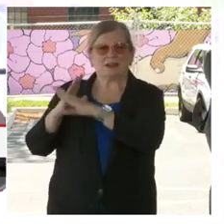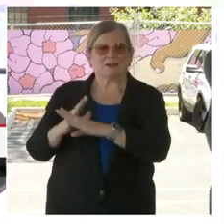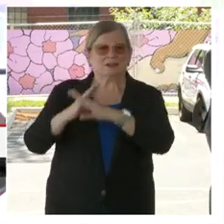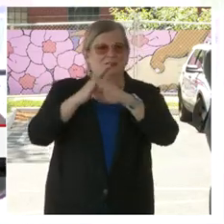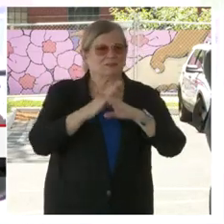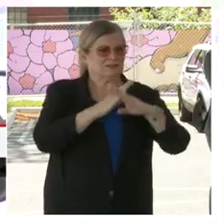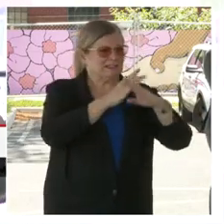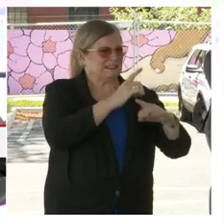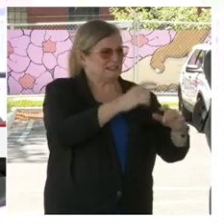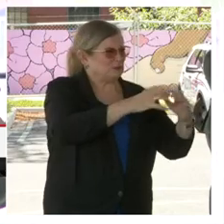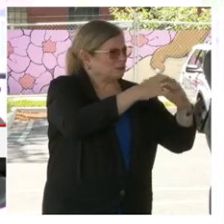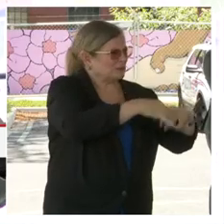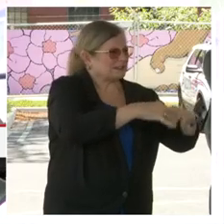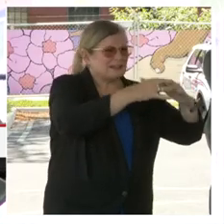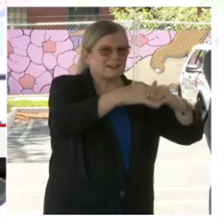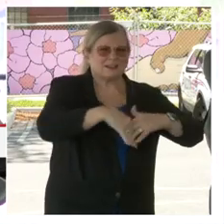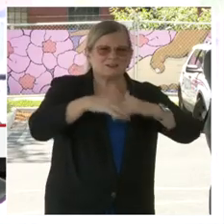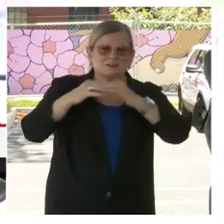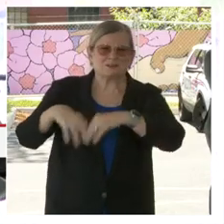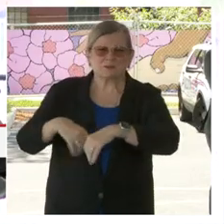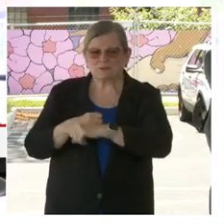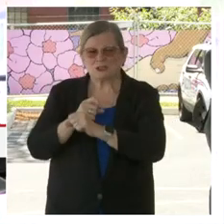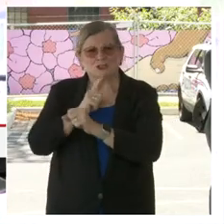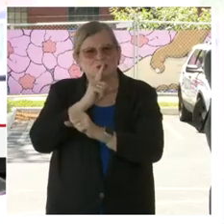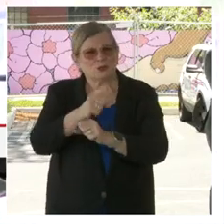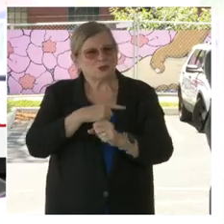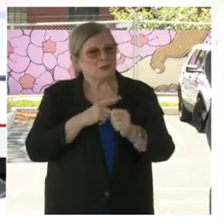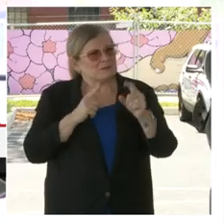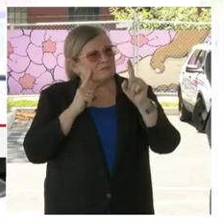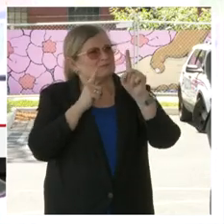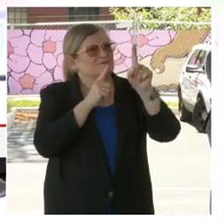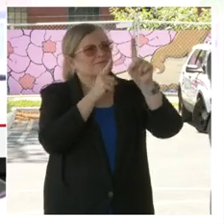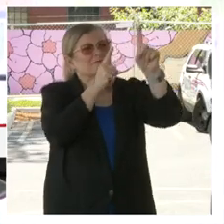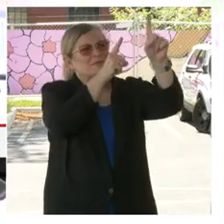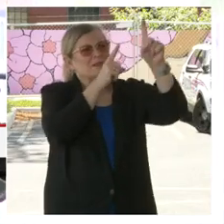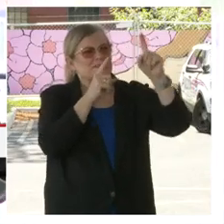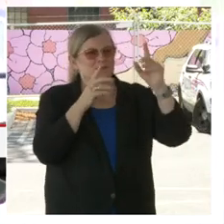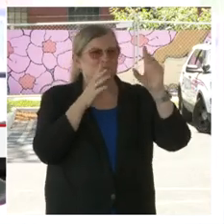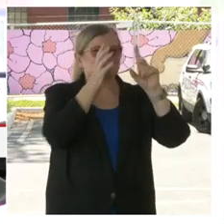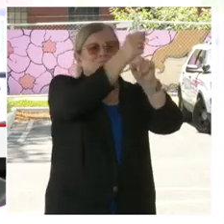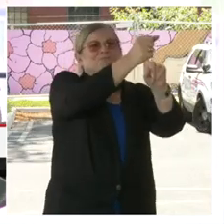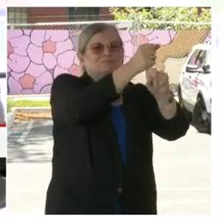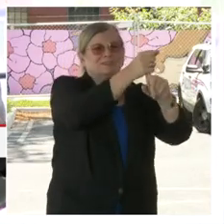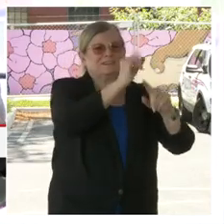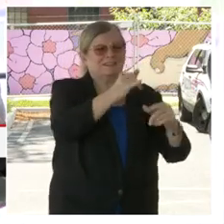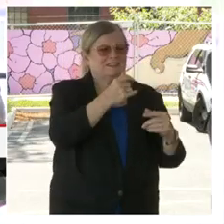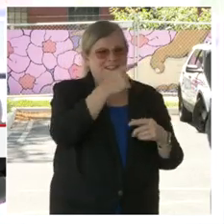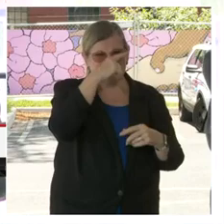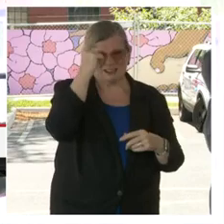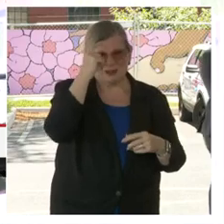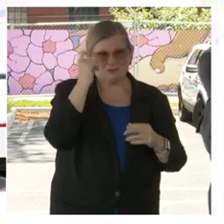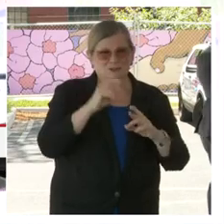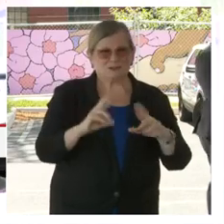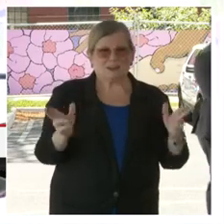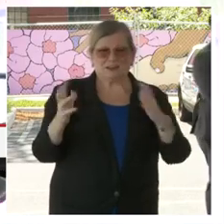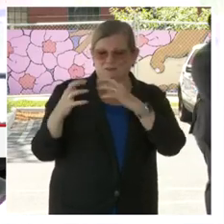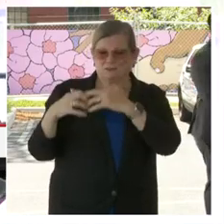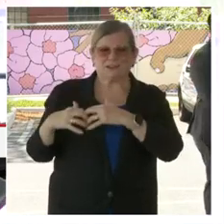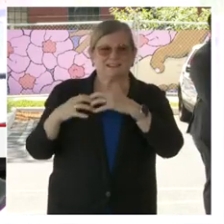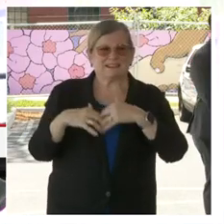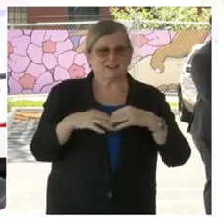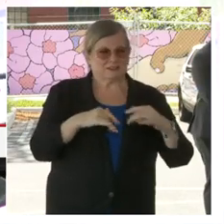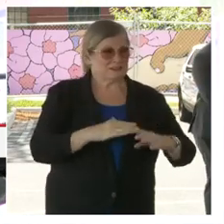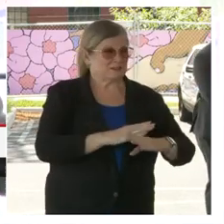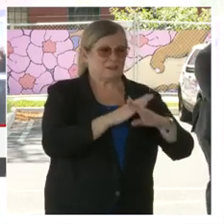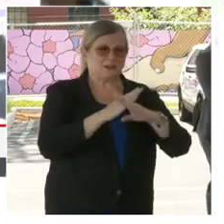our potential. And so I'm excited to be a part of a government who's removing those barriers and giving access to opportunities that we can maximize potential, not across